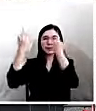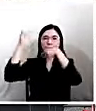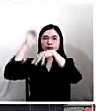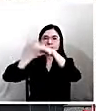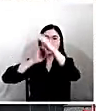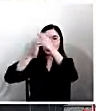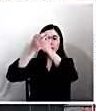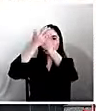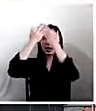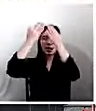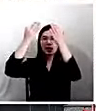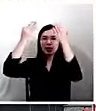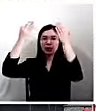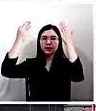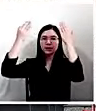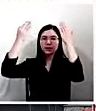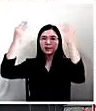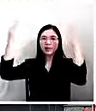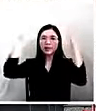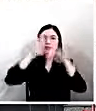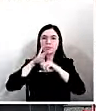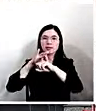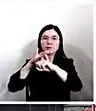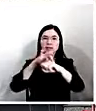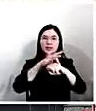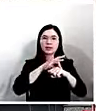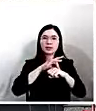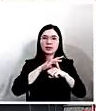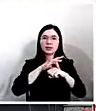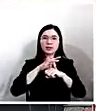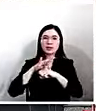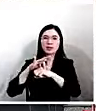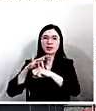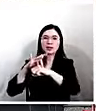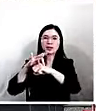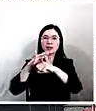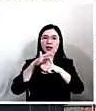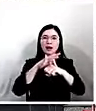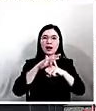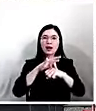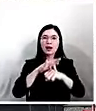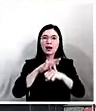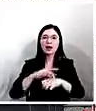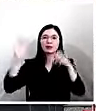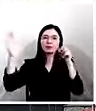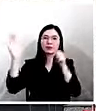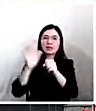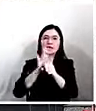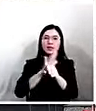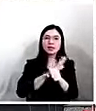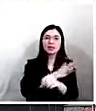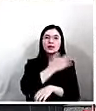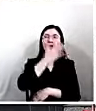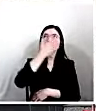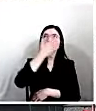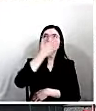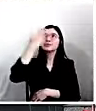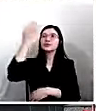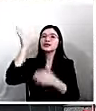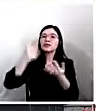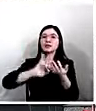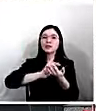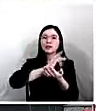hosts, heaven and earth are filled with